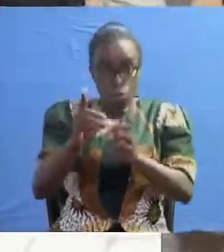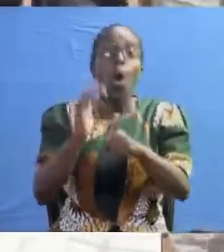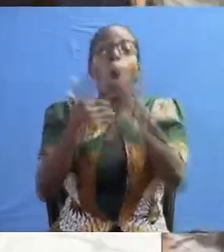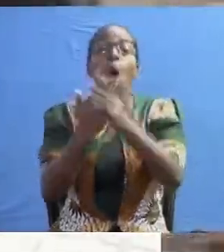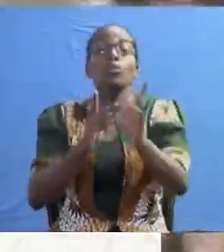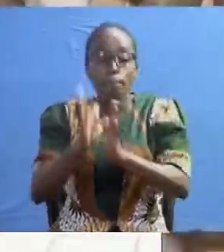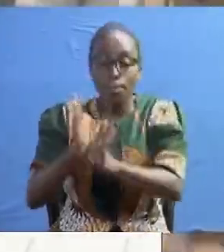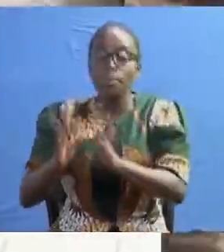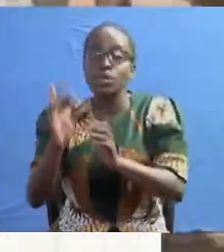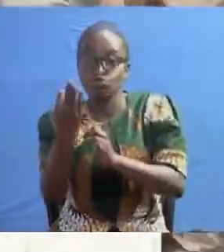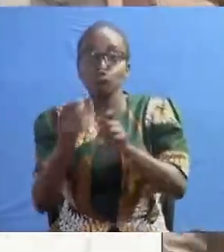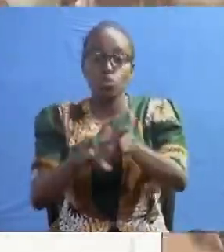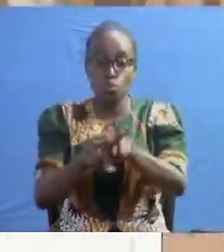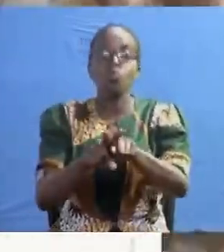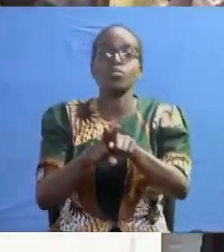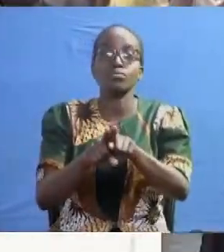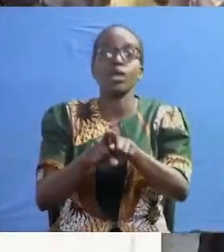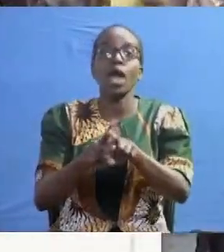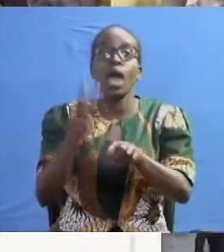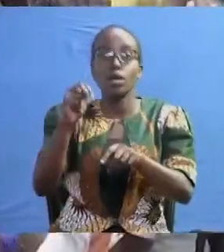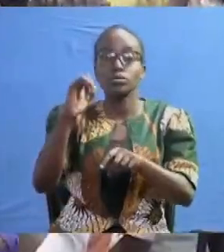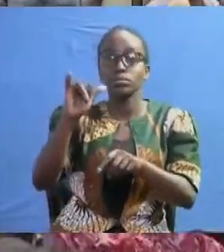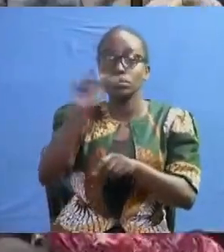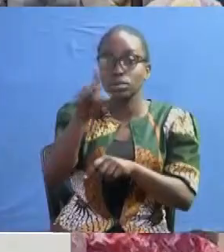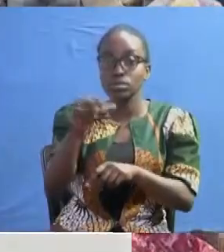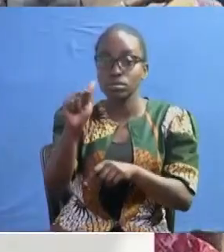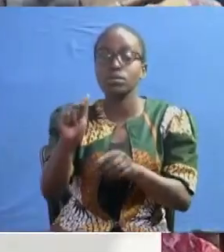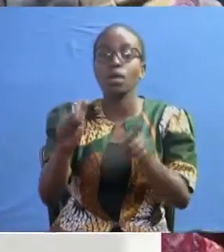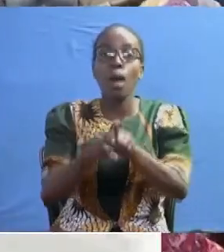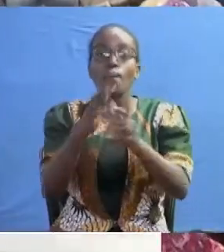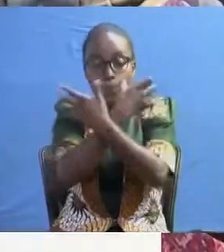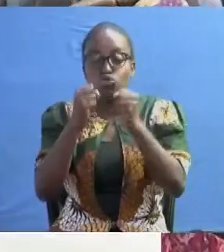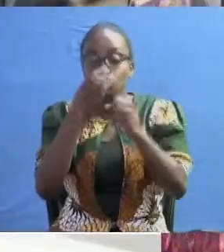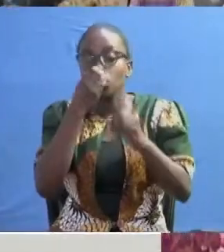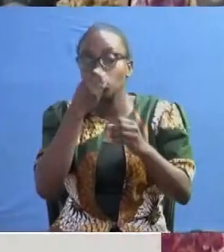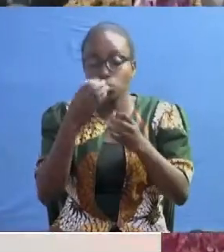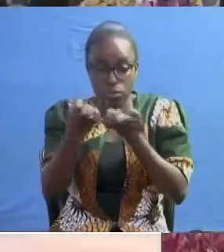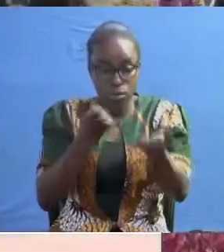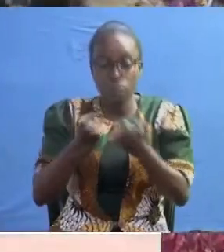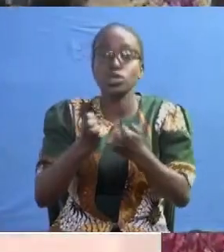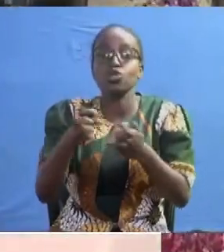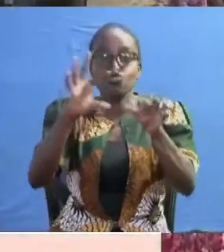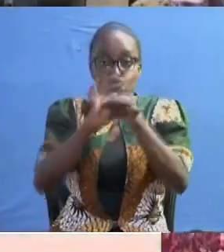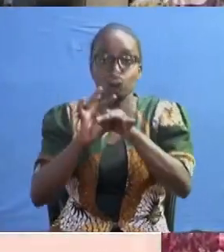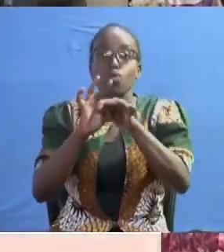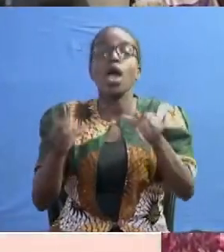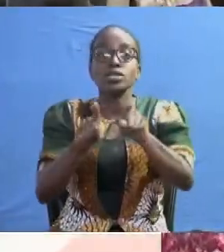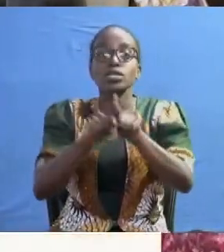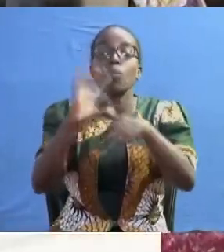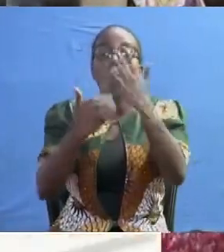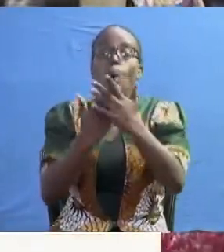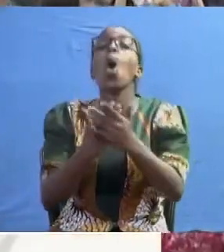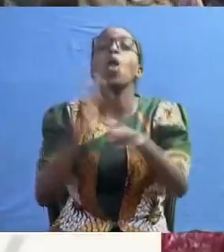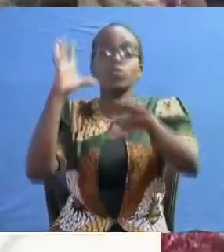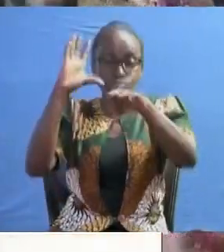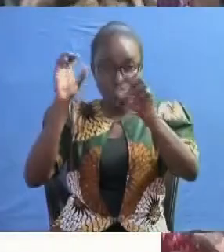four-day development tour in Nyanza, President William Ruto has emphasized the need for unity, saying it is essential in achieving